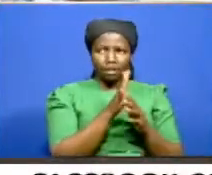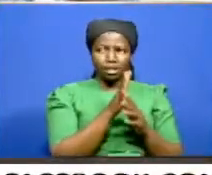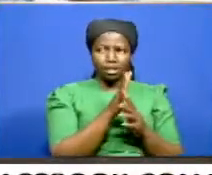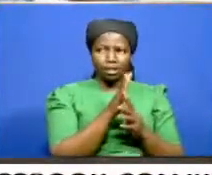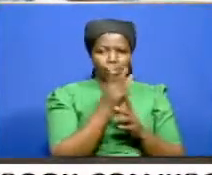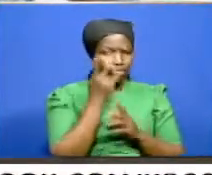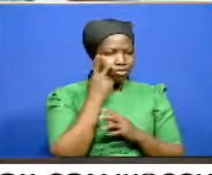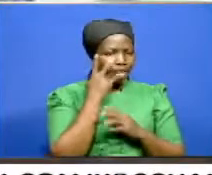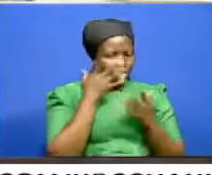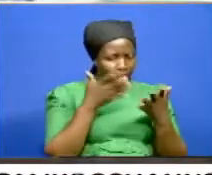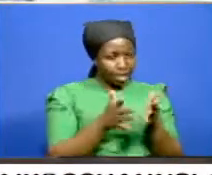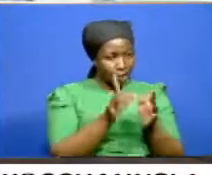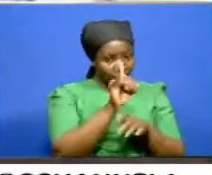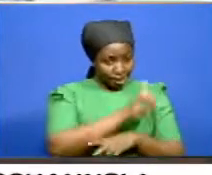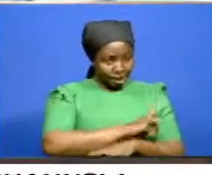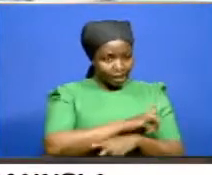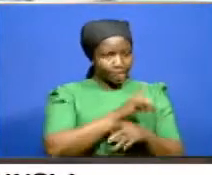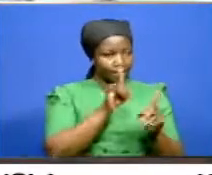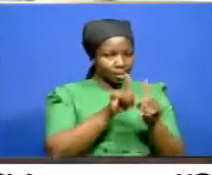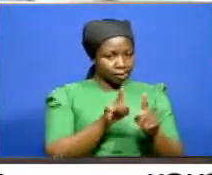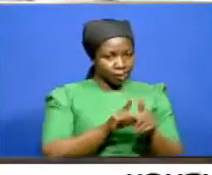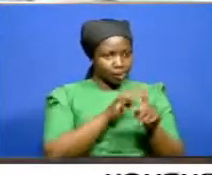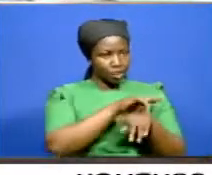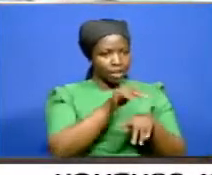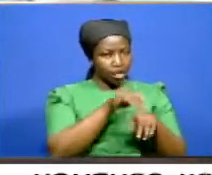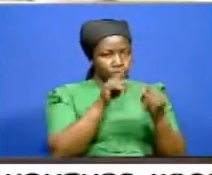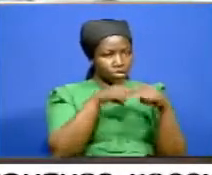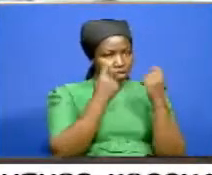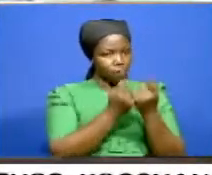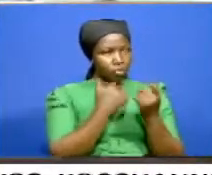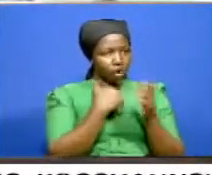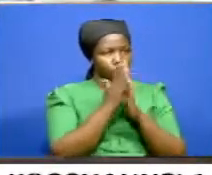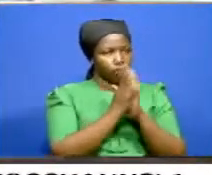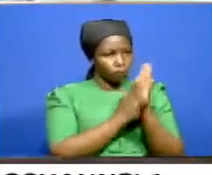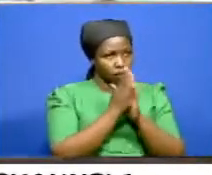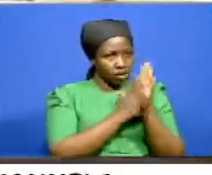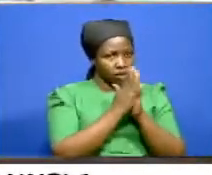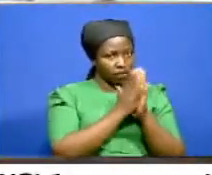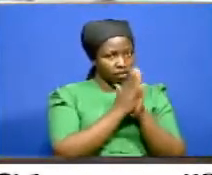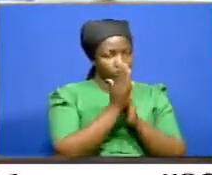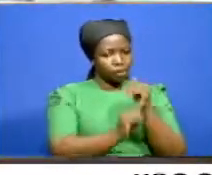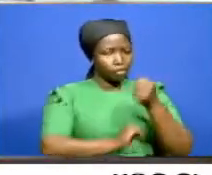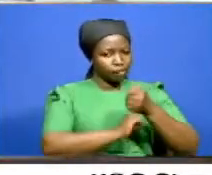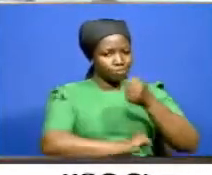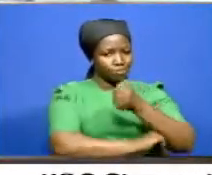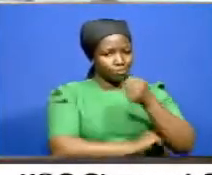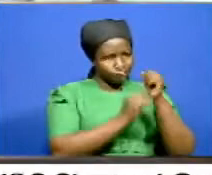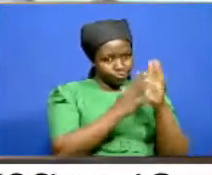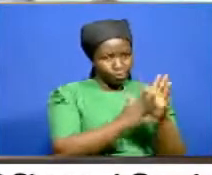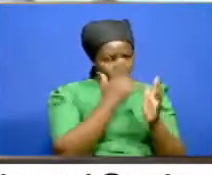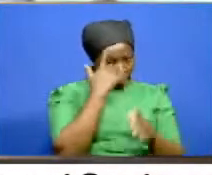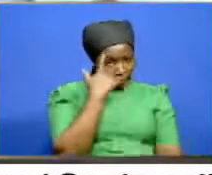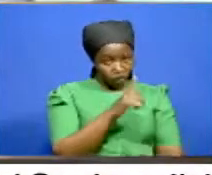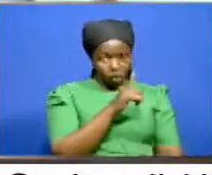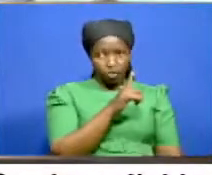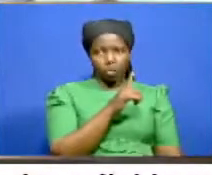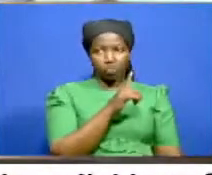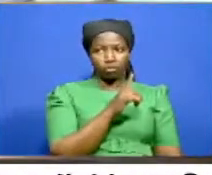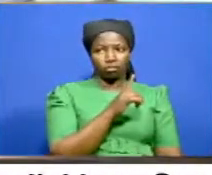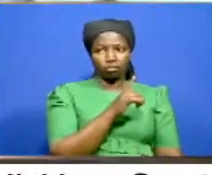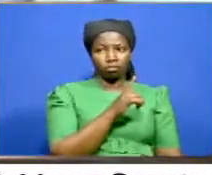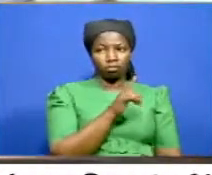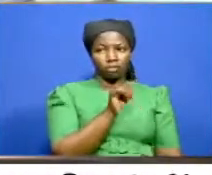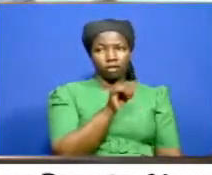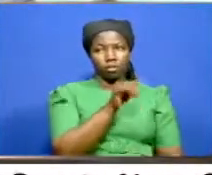even for the national team, we have, you know, motivation sponsors for, that was actually quite new,